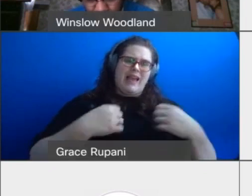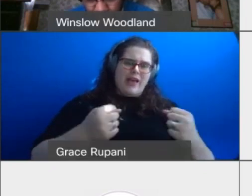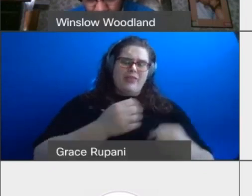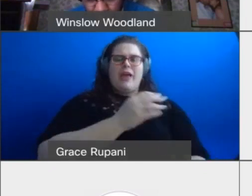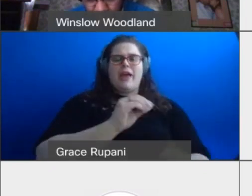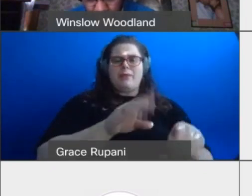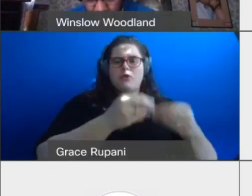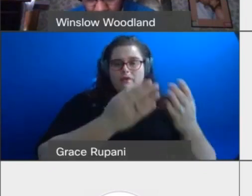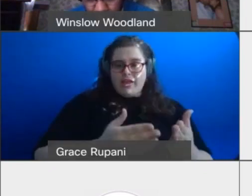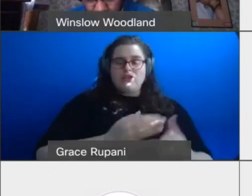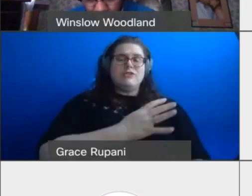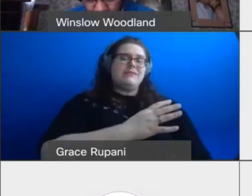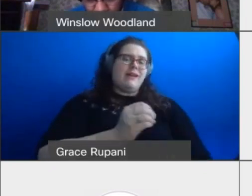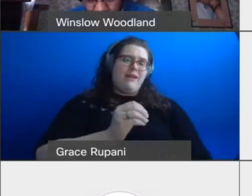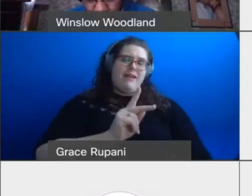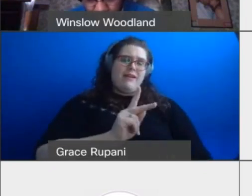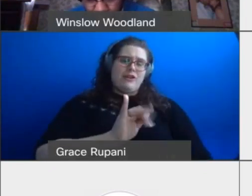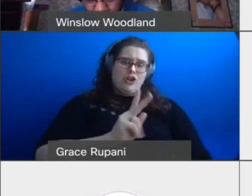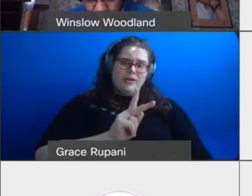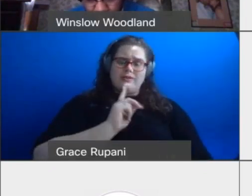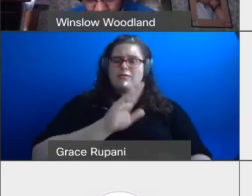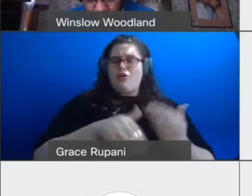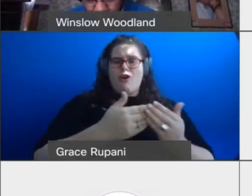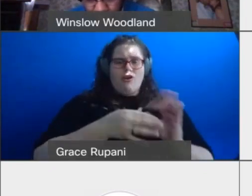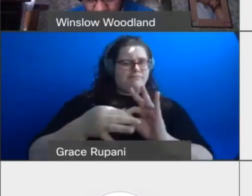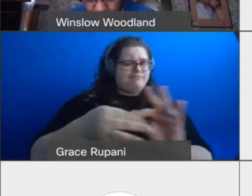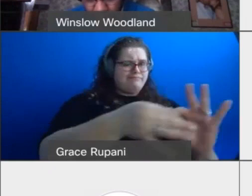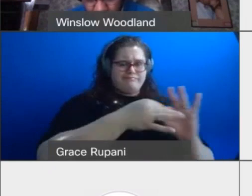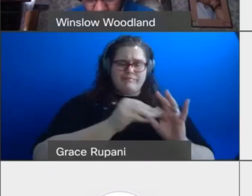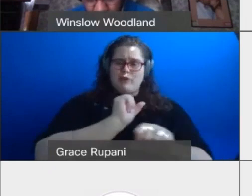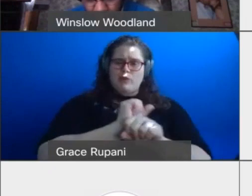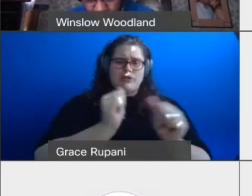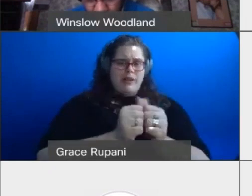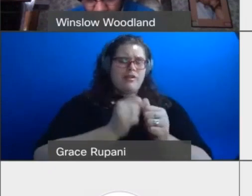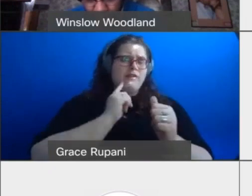responded very quickly, for 350 people.